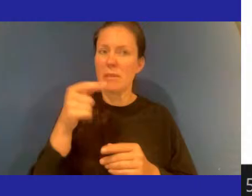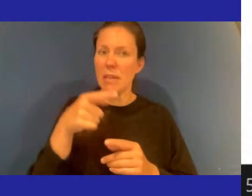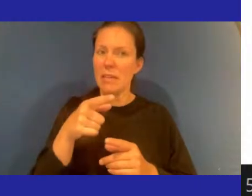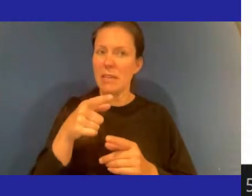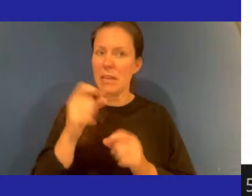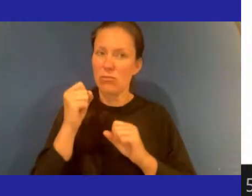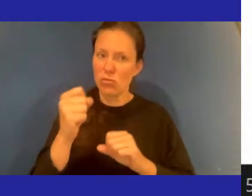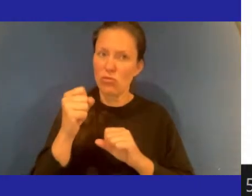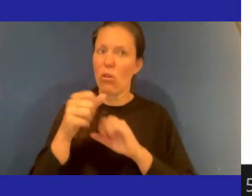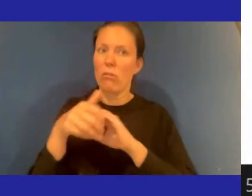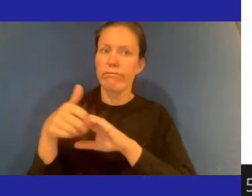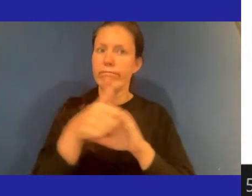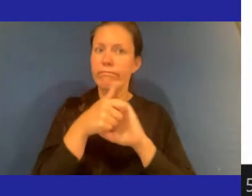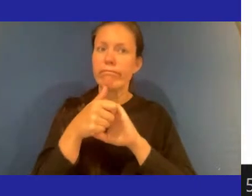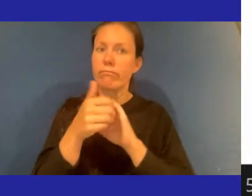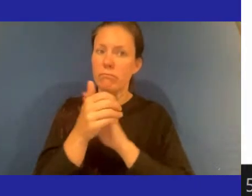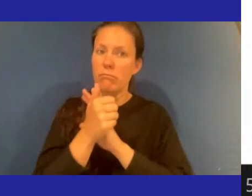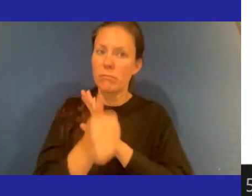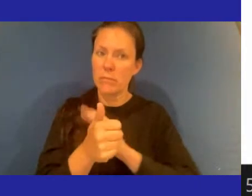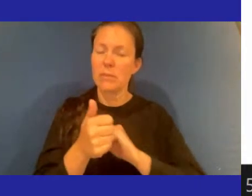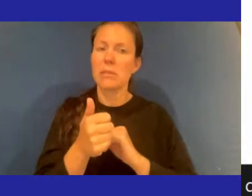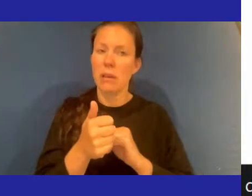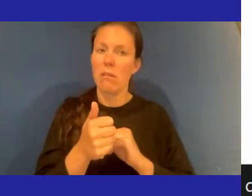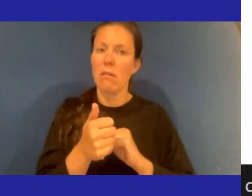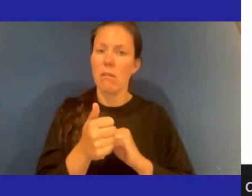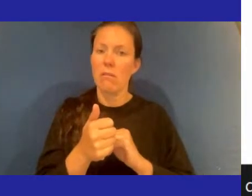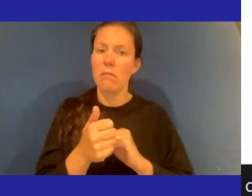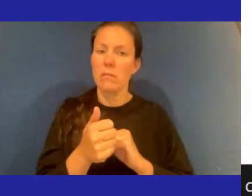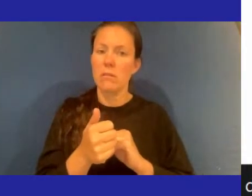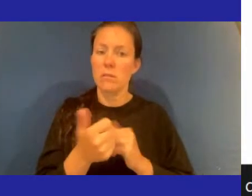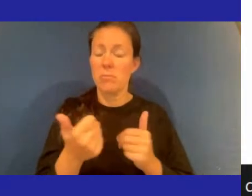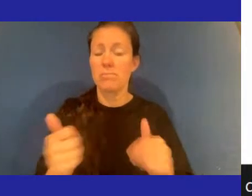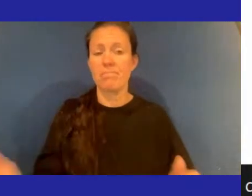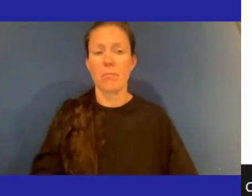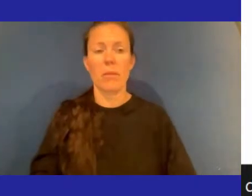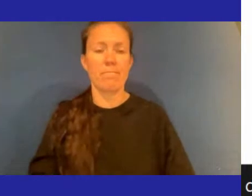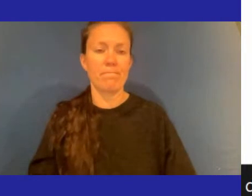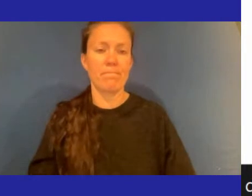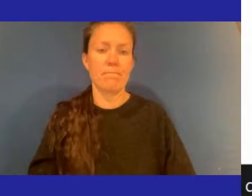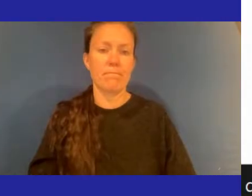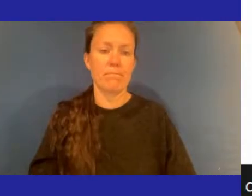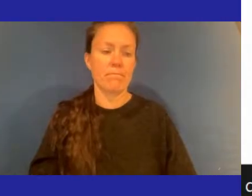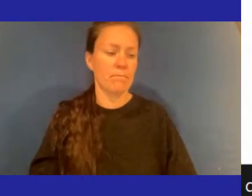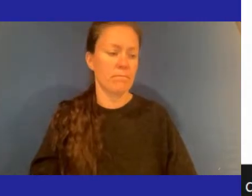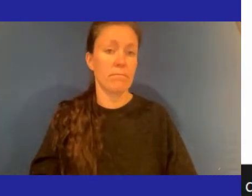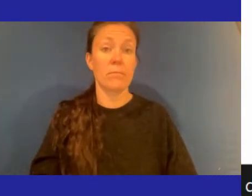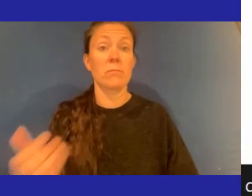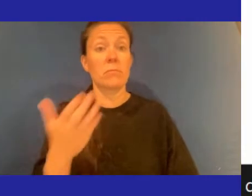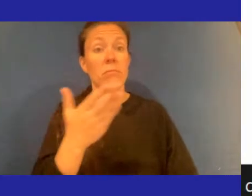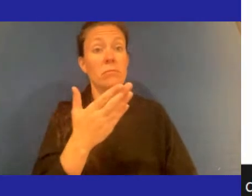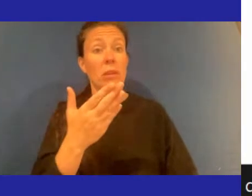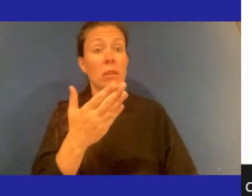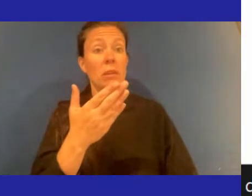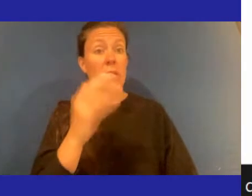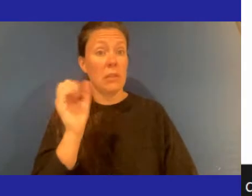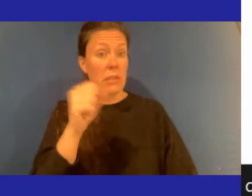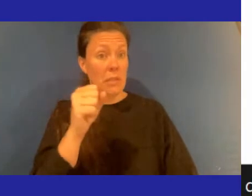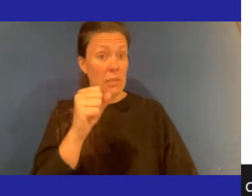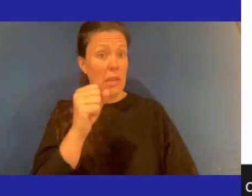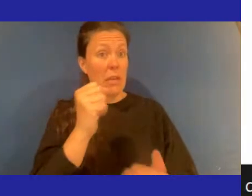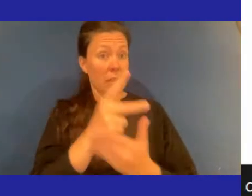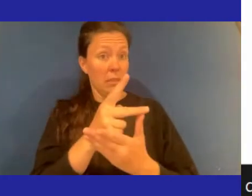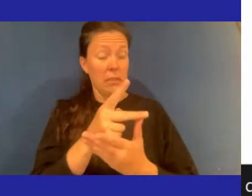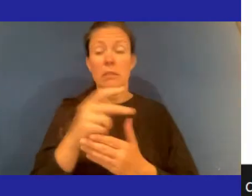well. This is a huge improvement. So, Dr. Katz, your vote? Yes. Dr. Pagan? Yes.